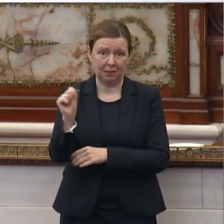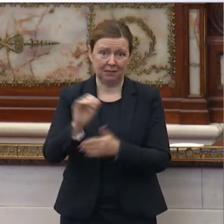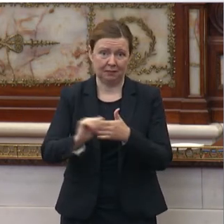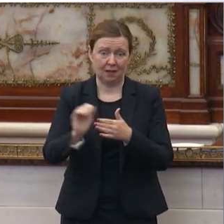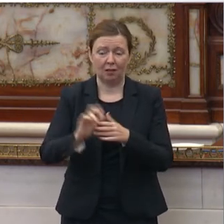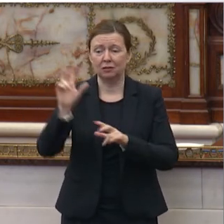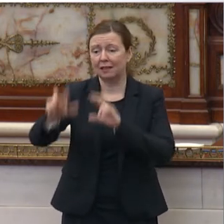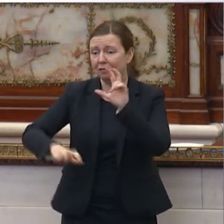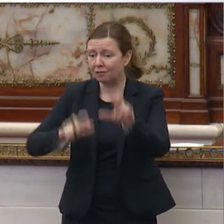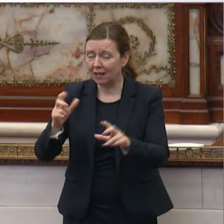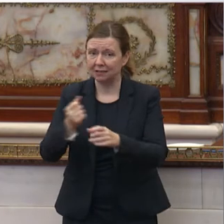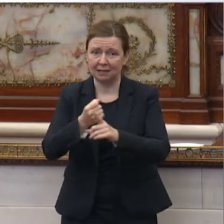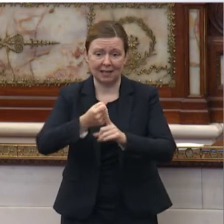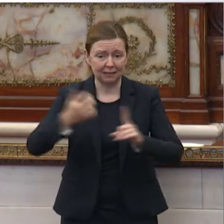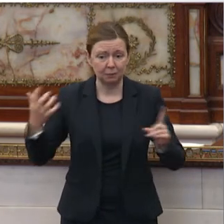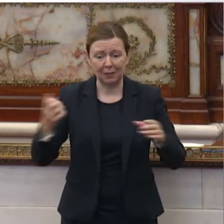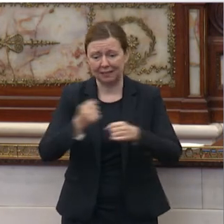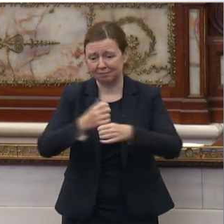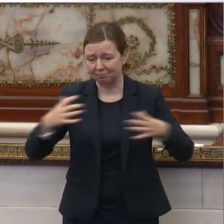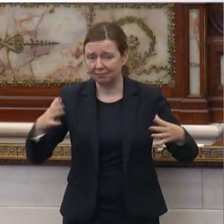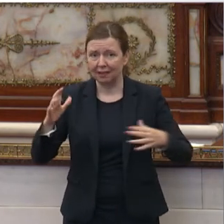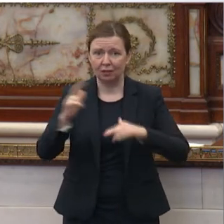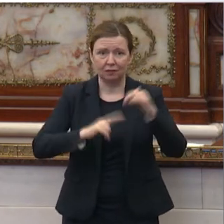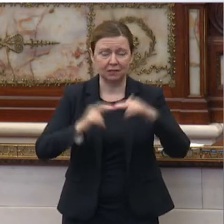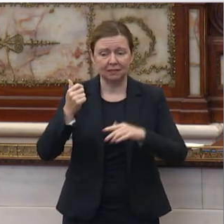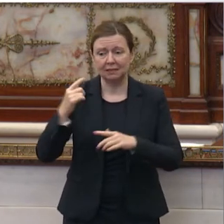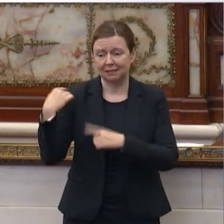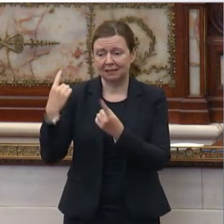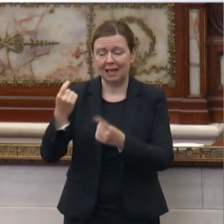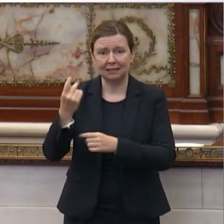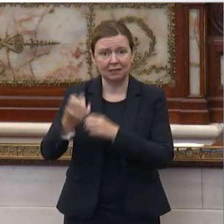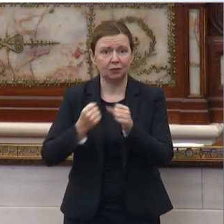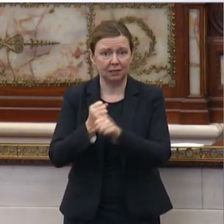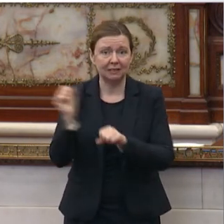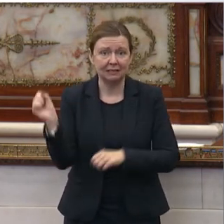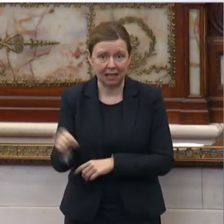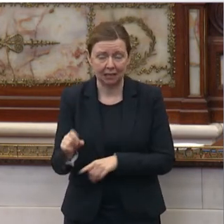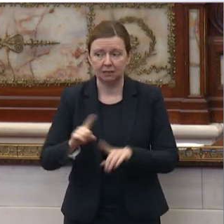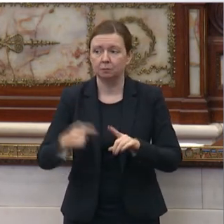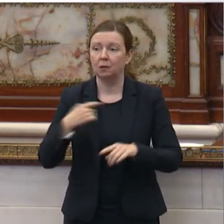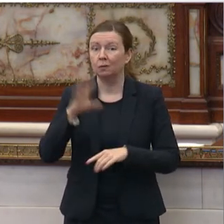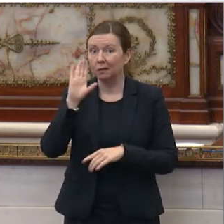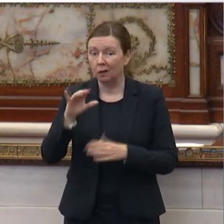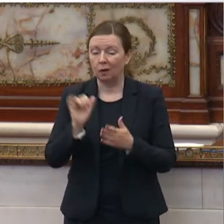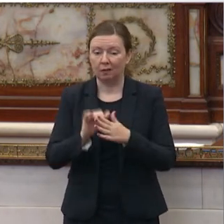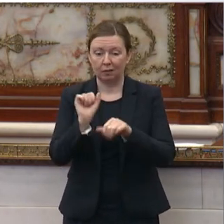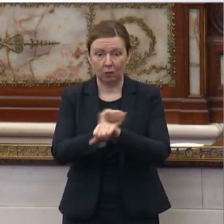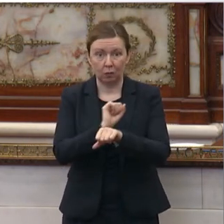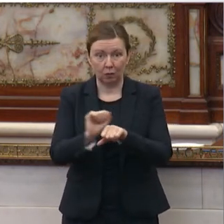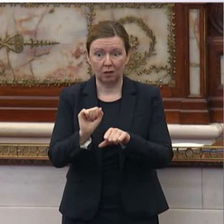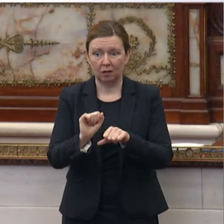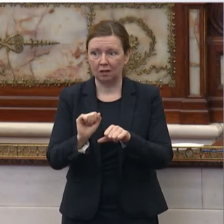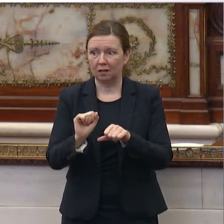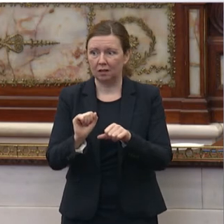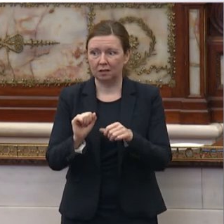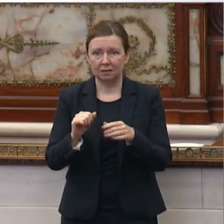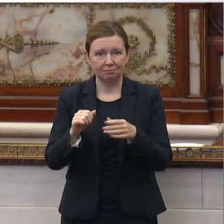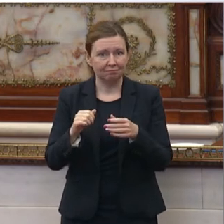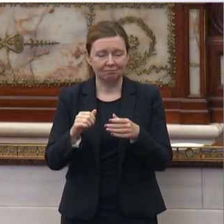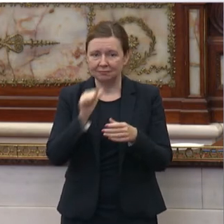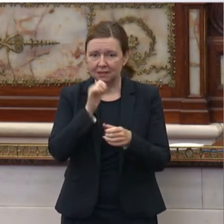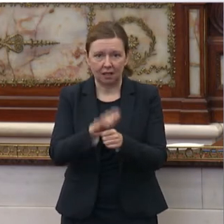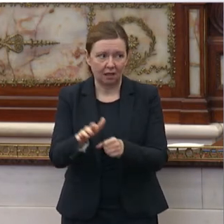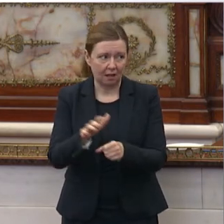and expanded their facilities in the last several years. But what we know is that this work at the margins is simply not